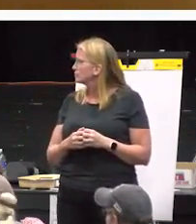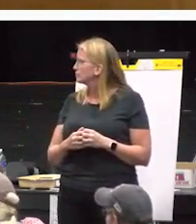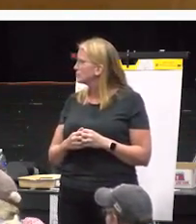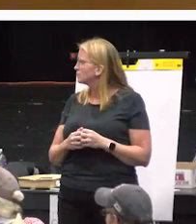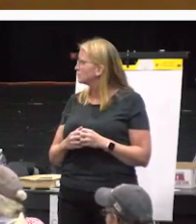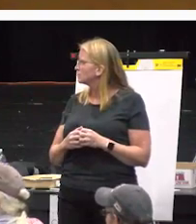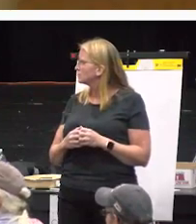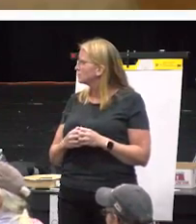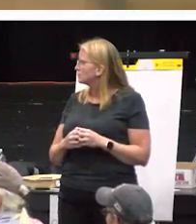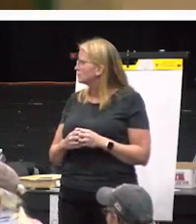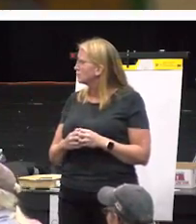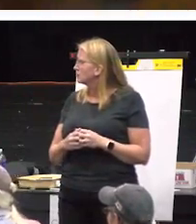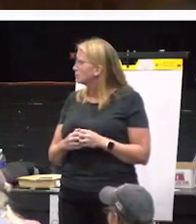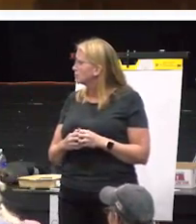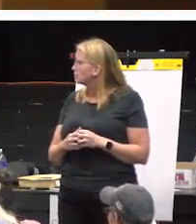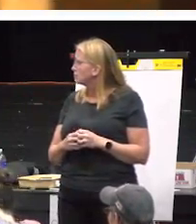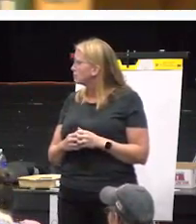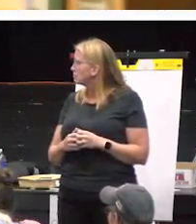Sir.